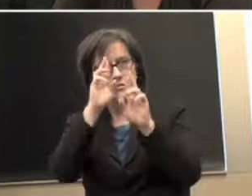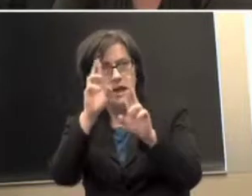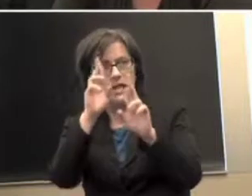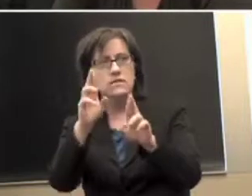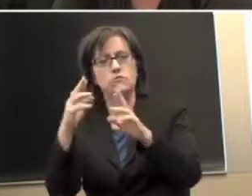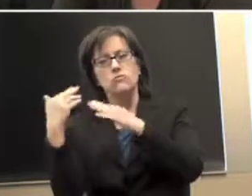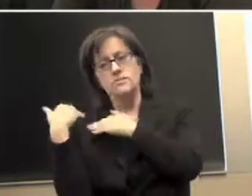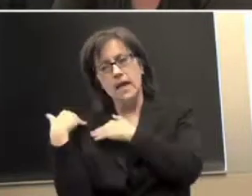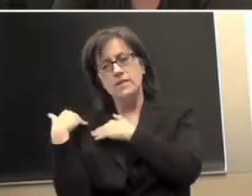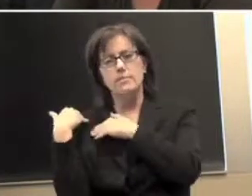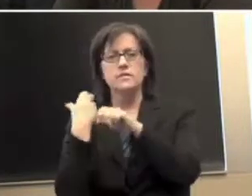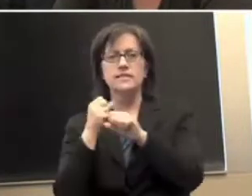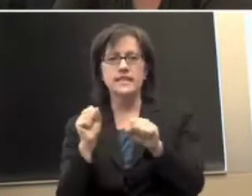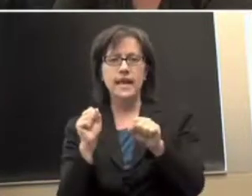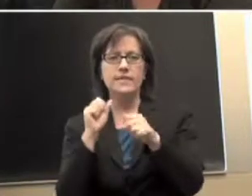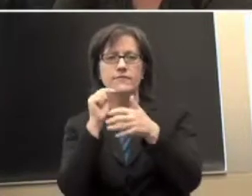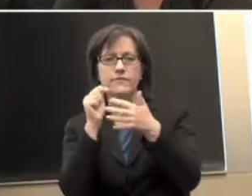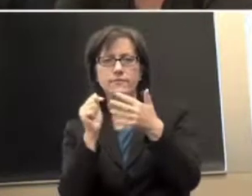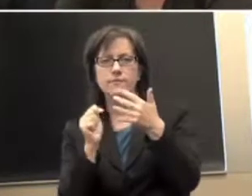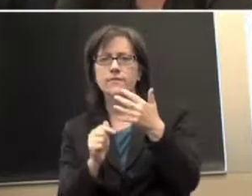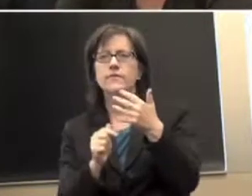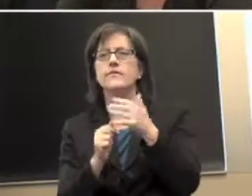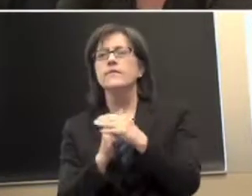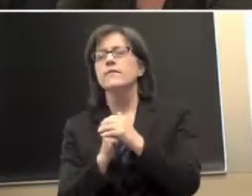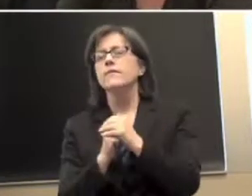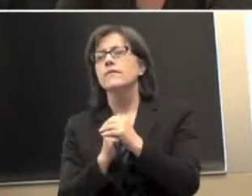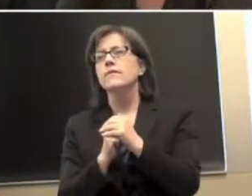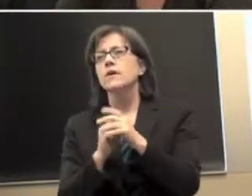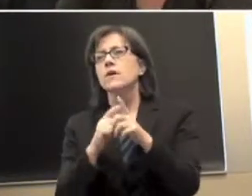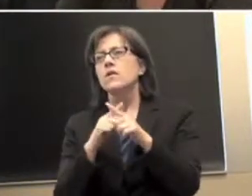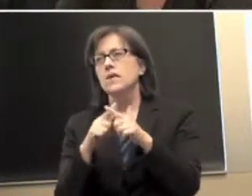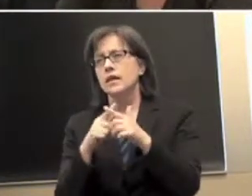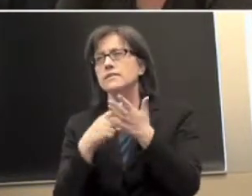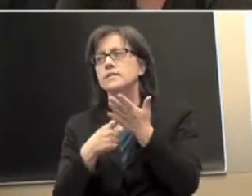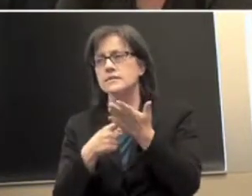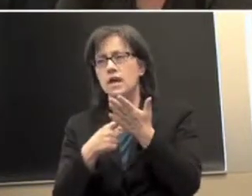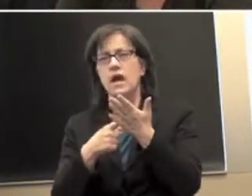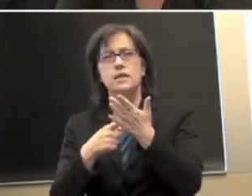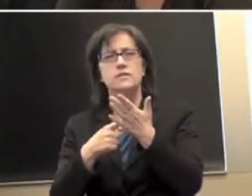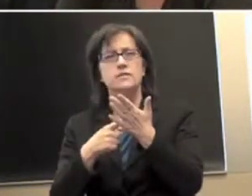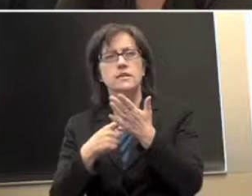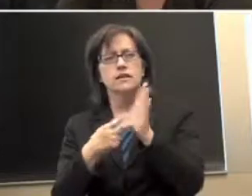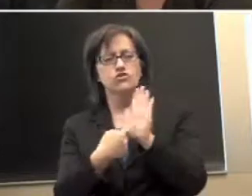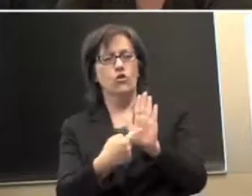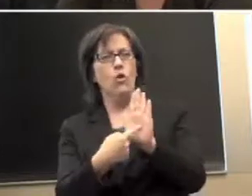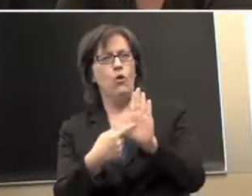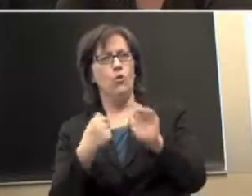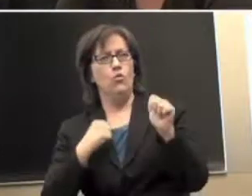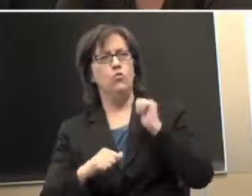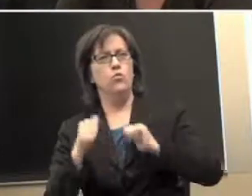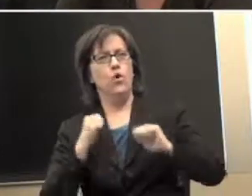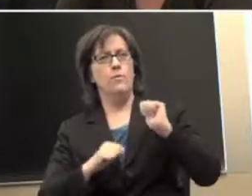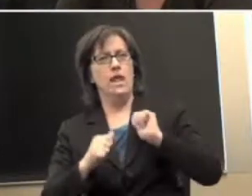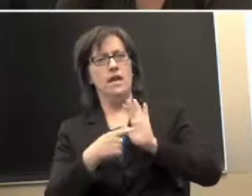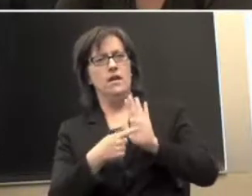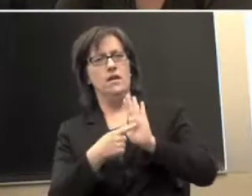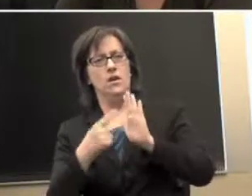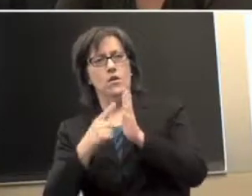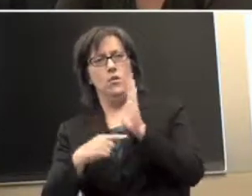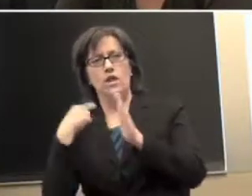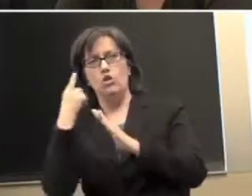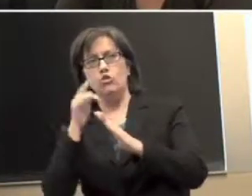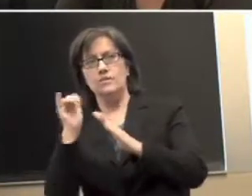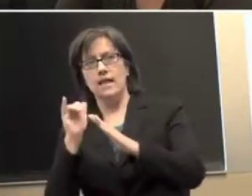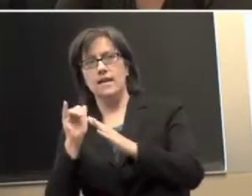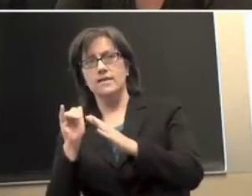safe, and would then kind of discuss and role play what that looked like with his preferred adult in the morning before he went